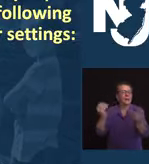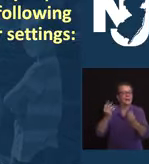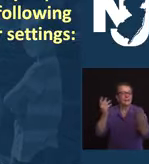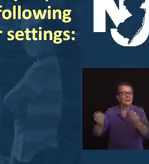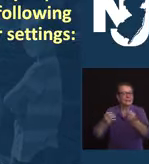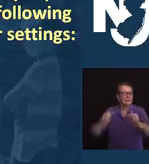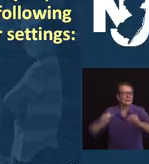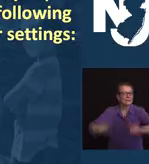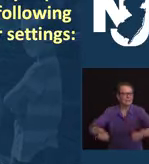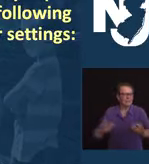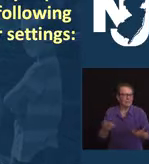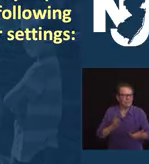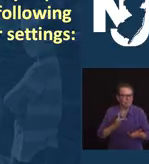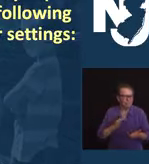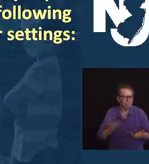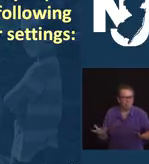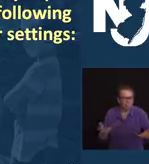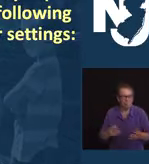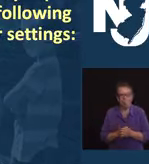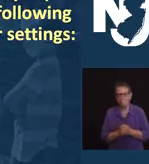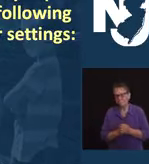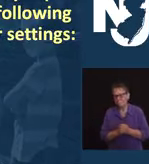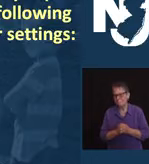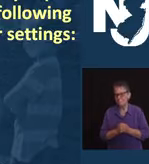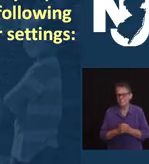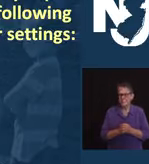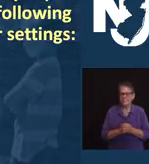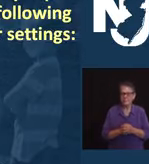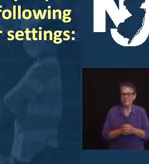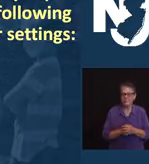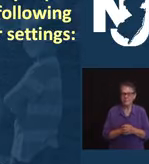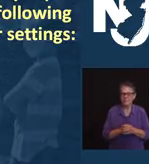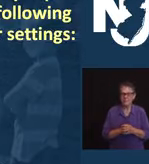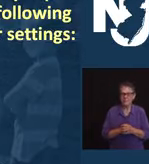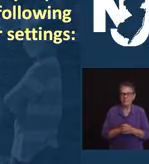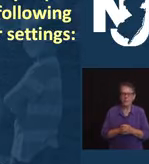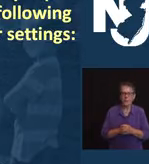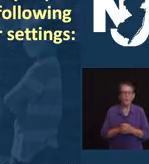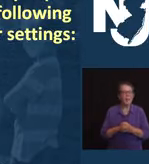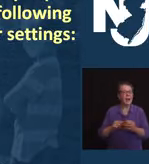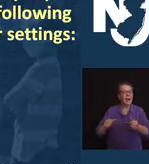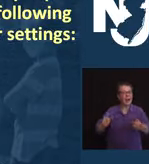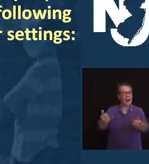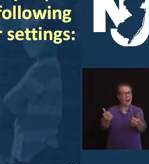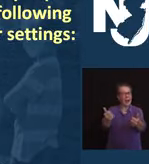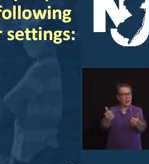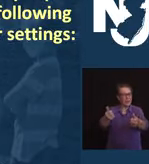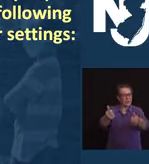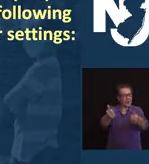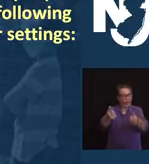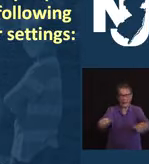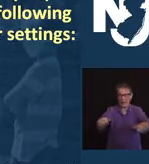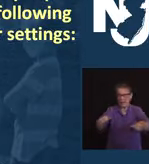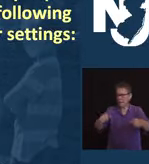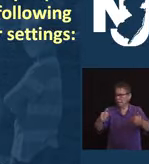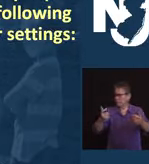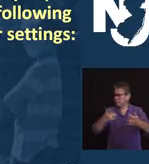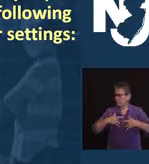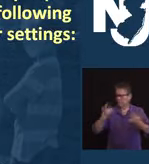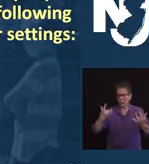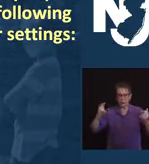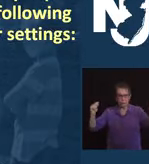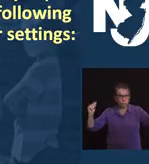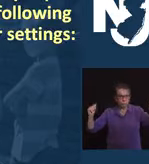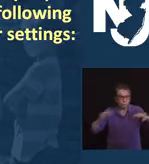times, than it is outdoors. So any type of larger gathering is safer for everyone if it can be held